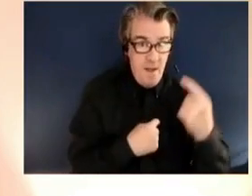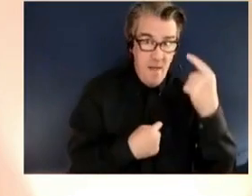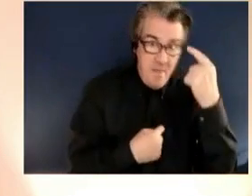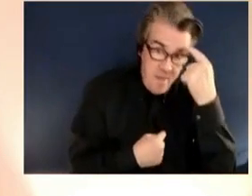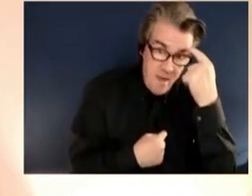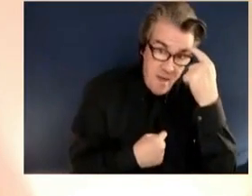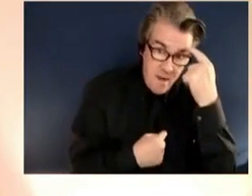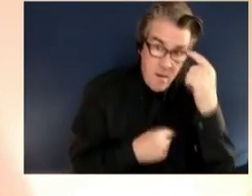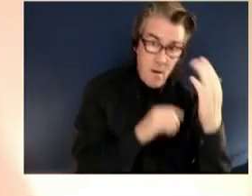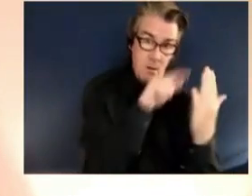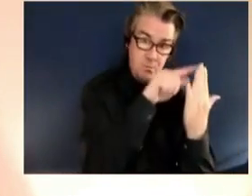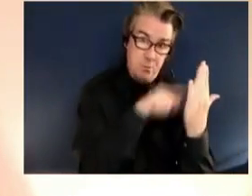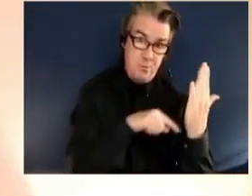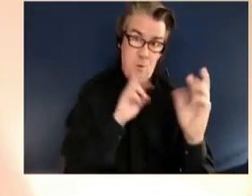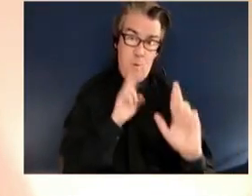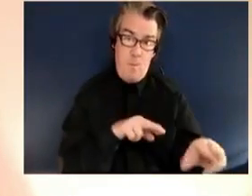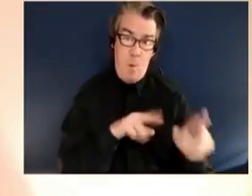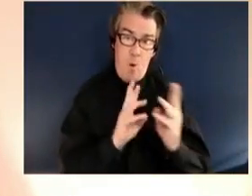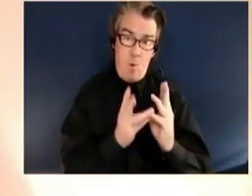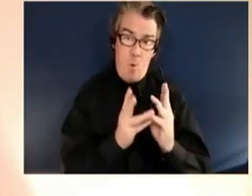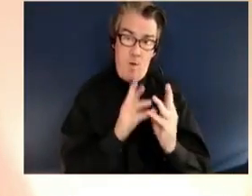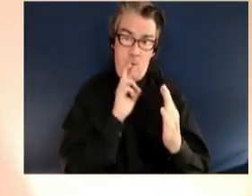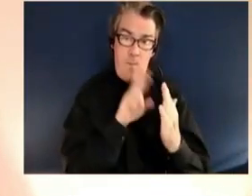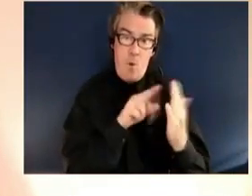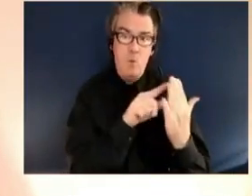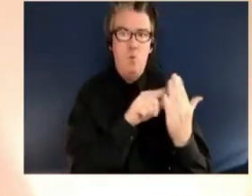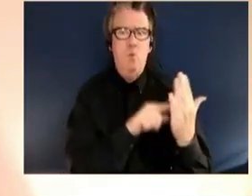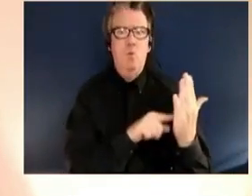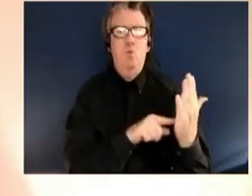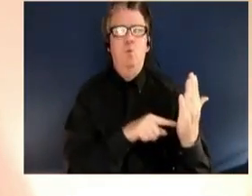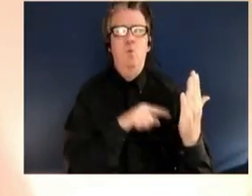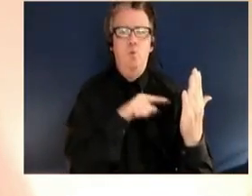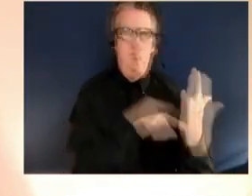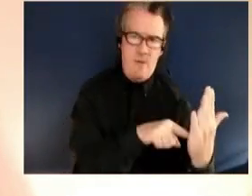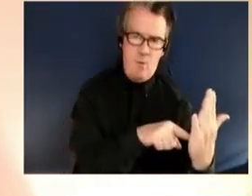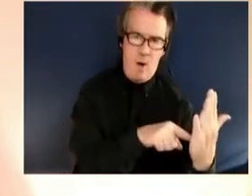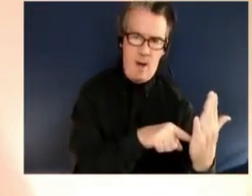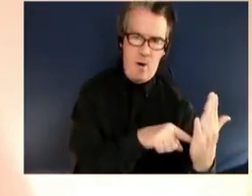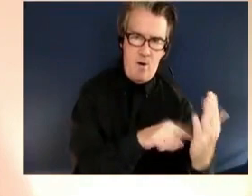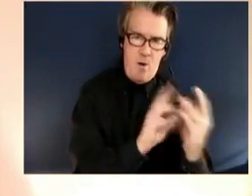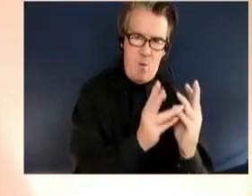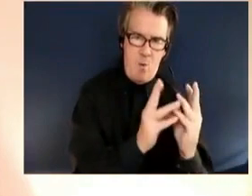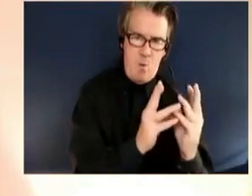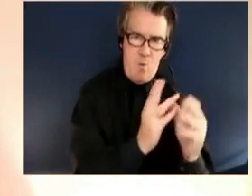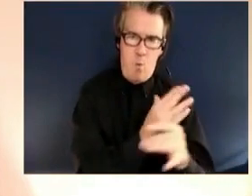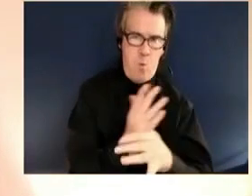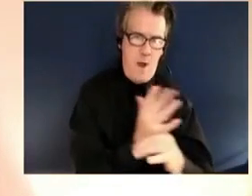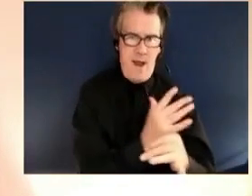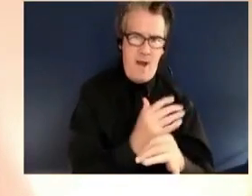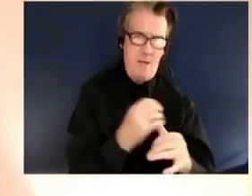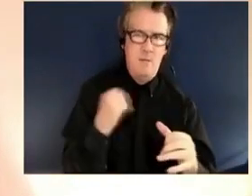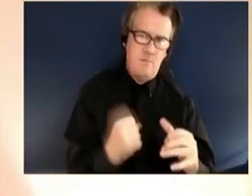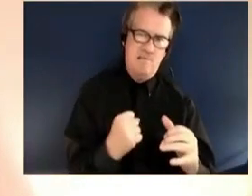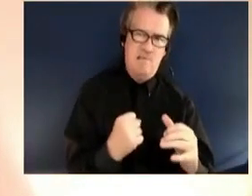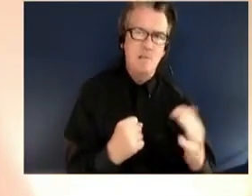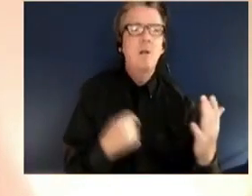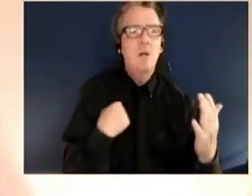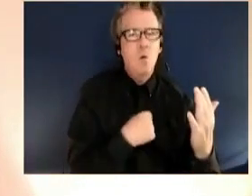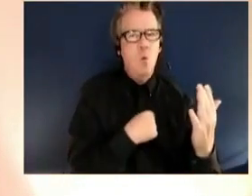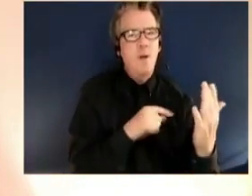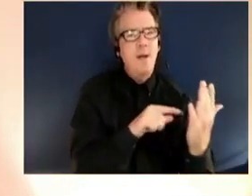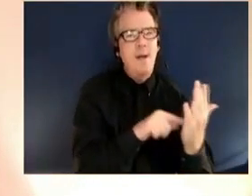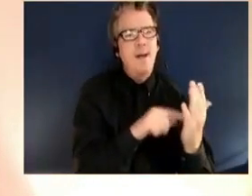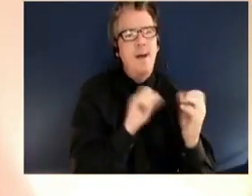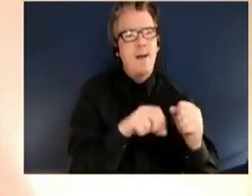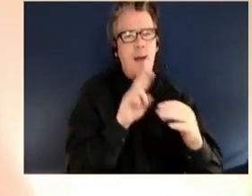have a forecast model that allows us to see between 8 and 10 days in advance. And it's high level, and it just shows,